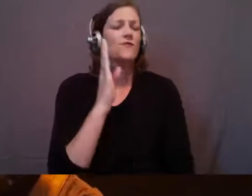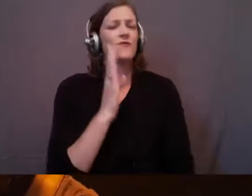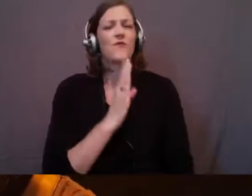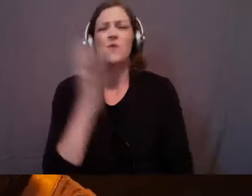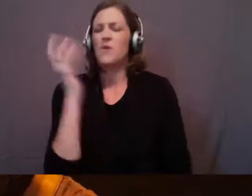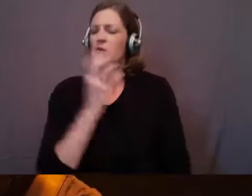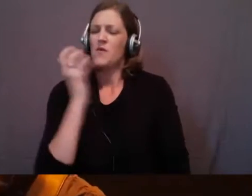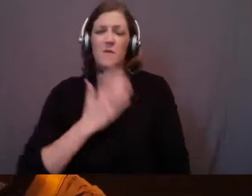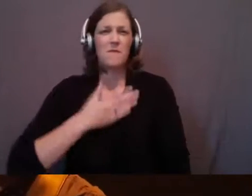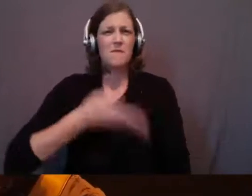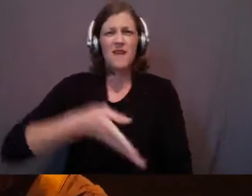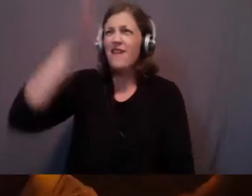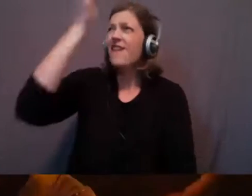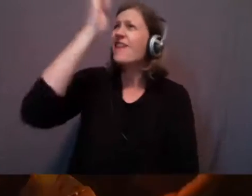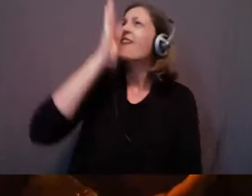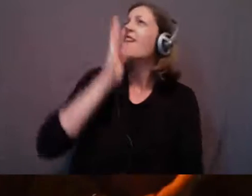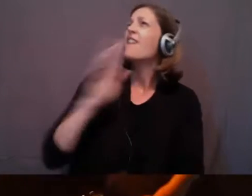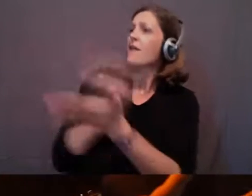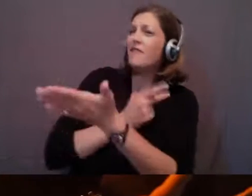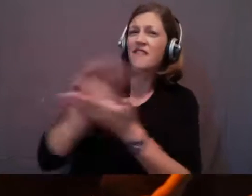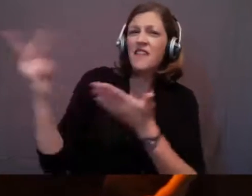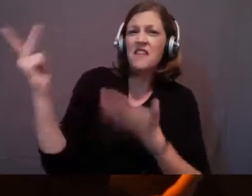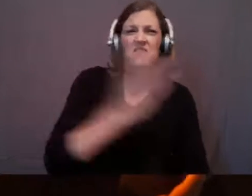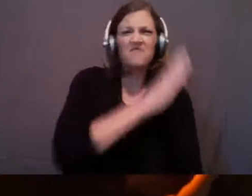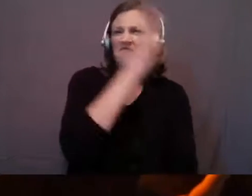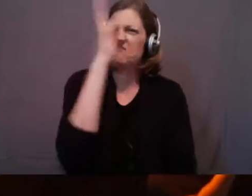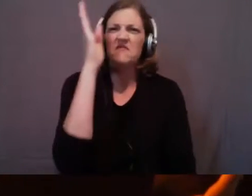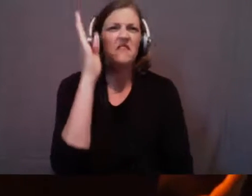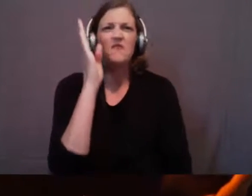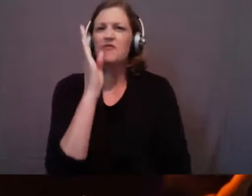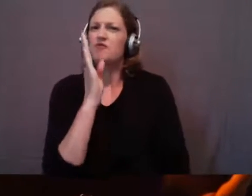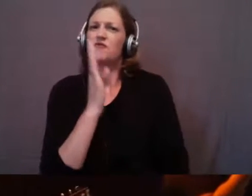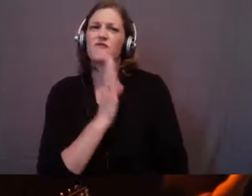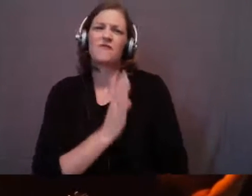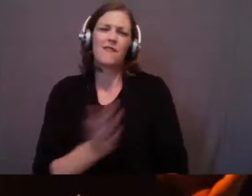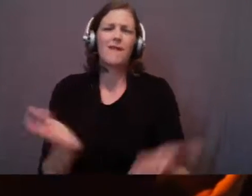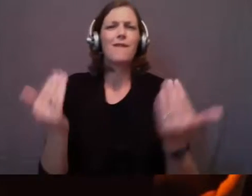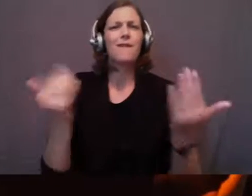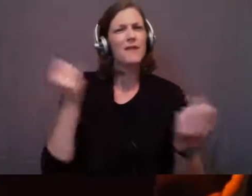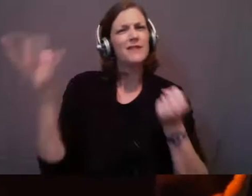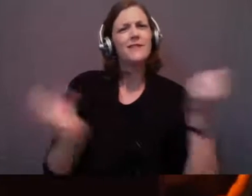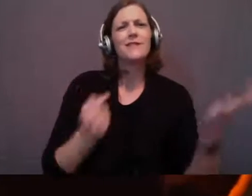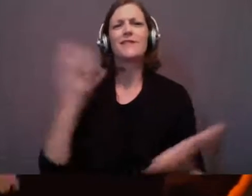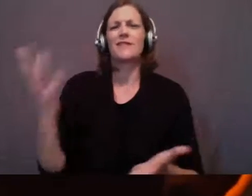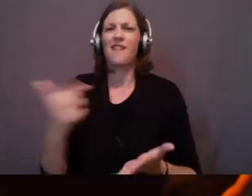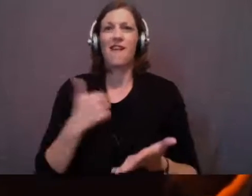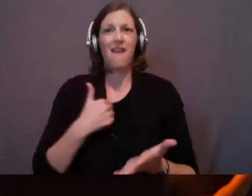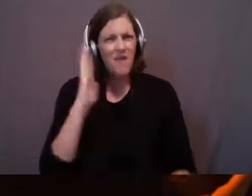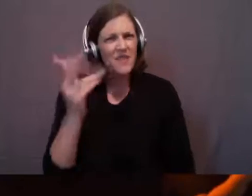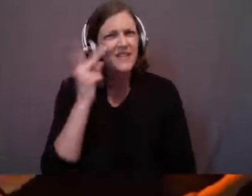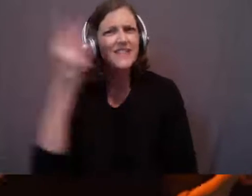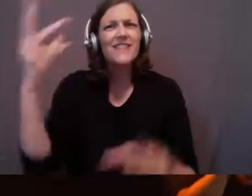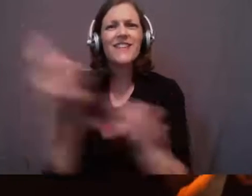Oh my God, He will never fail. Say, I'm gonna see a